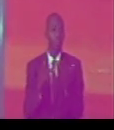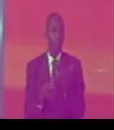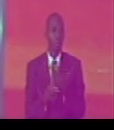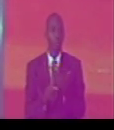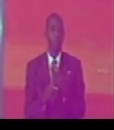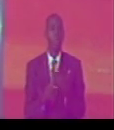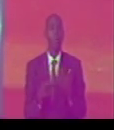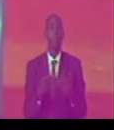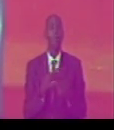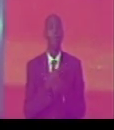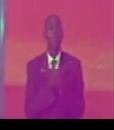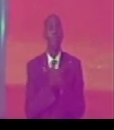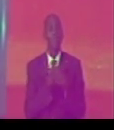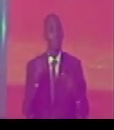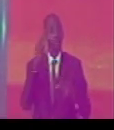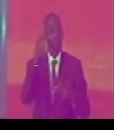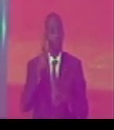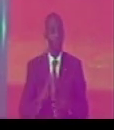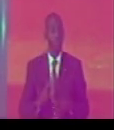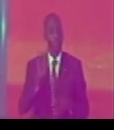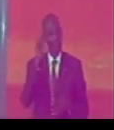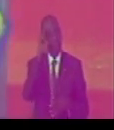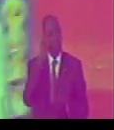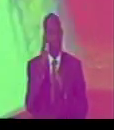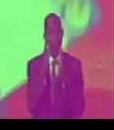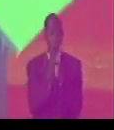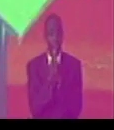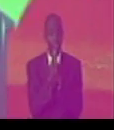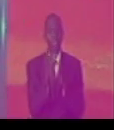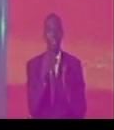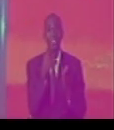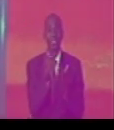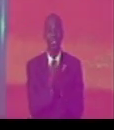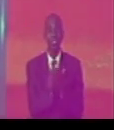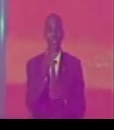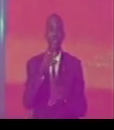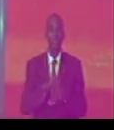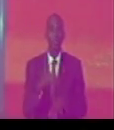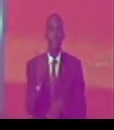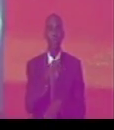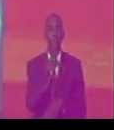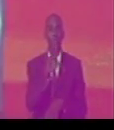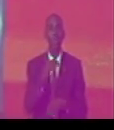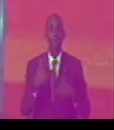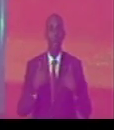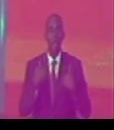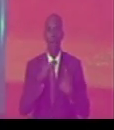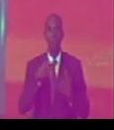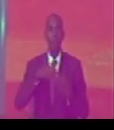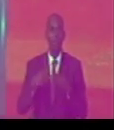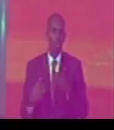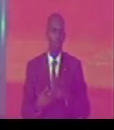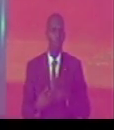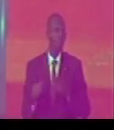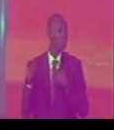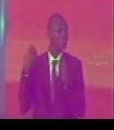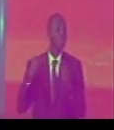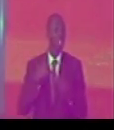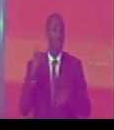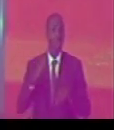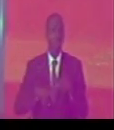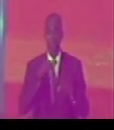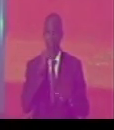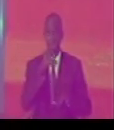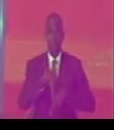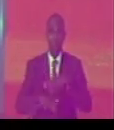Pastor prayed, and he said, gave the command, lay your hand where you are having the problem, because